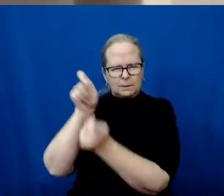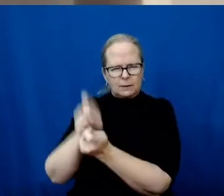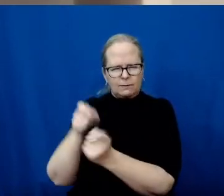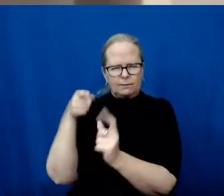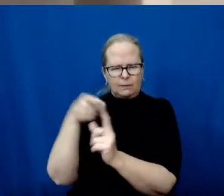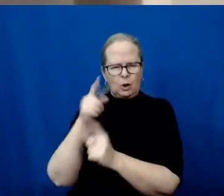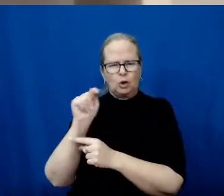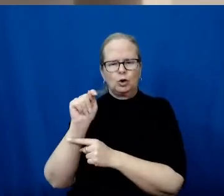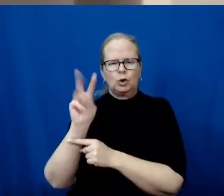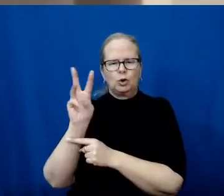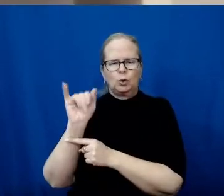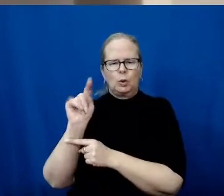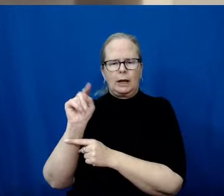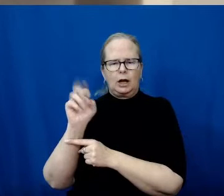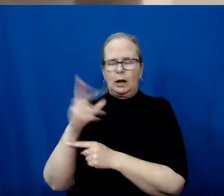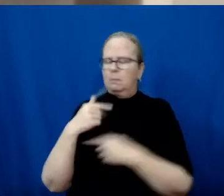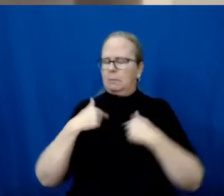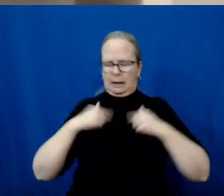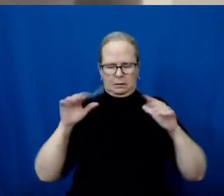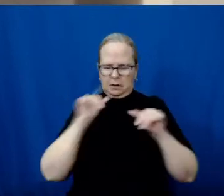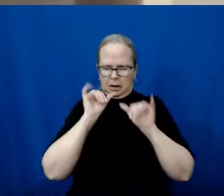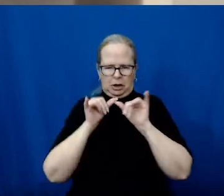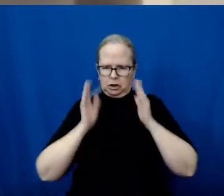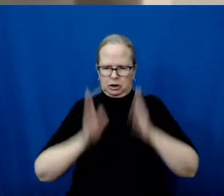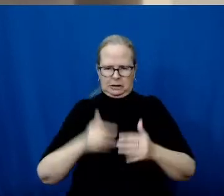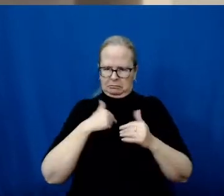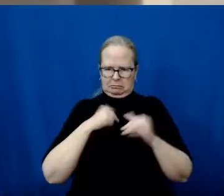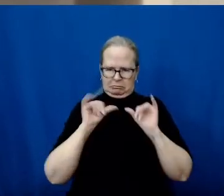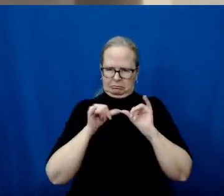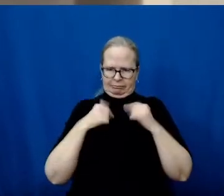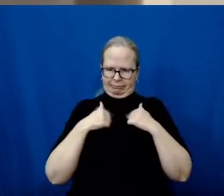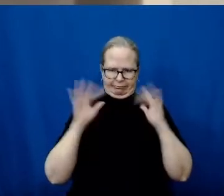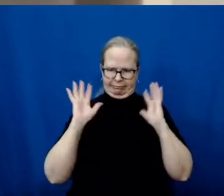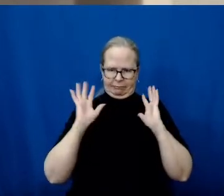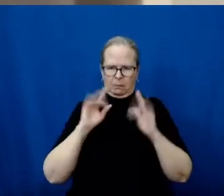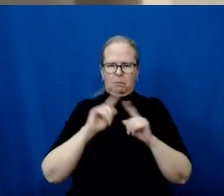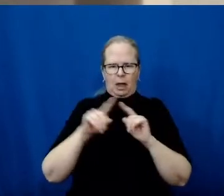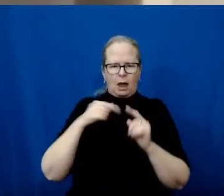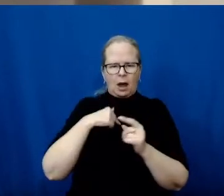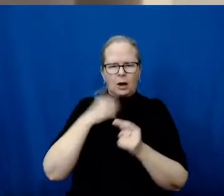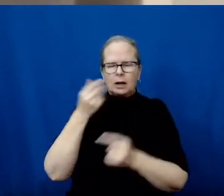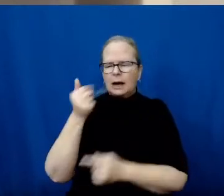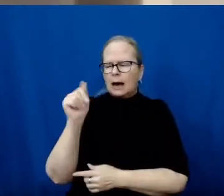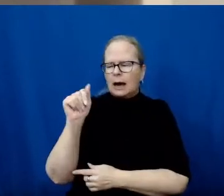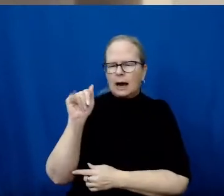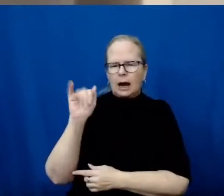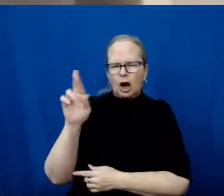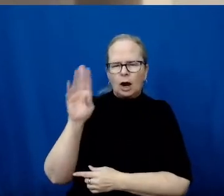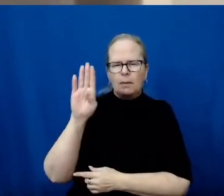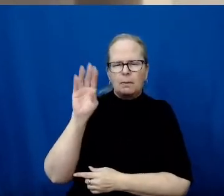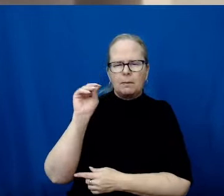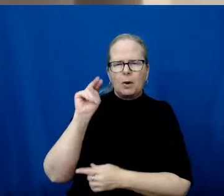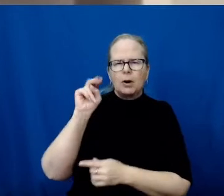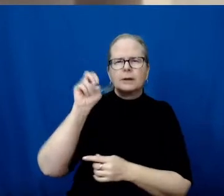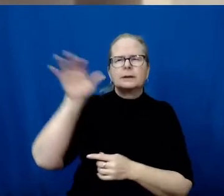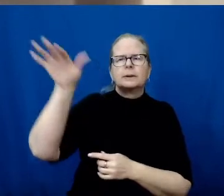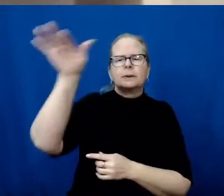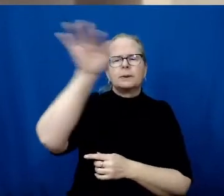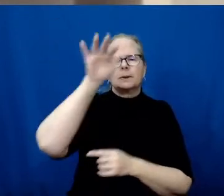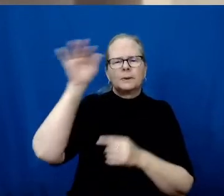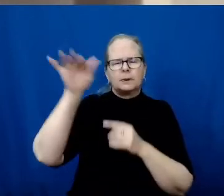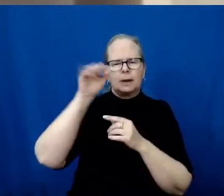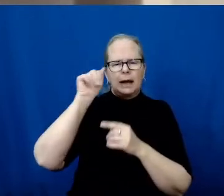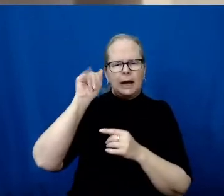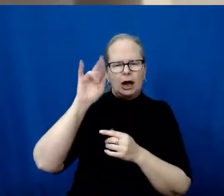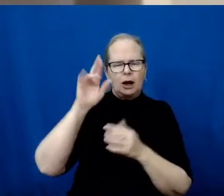So I'll tell you a little bit about how we did that. I mean, first of all, preparation. I think just having some of these tools